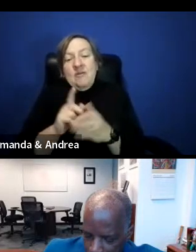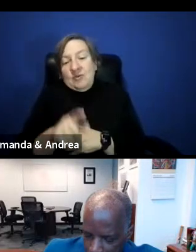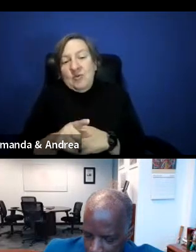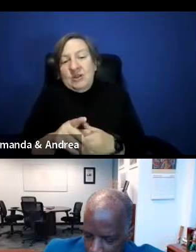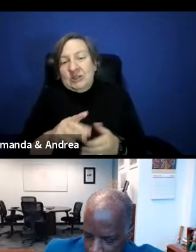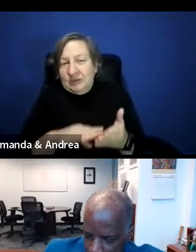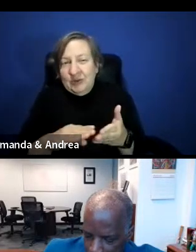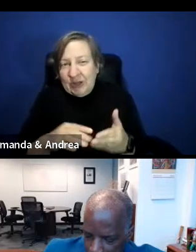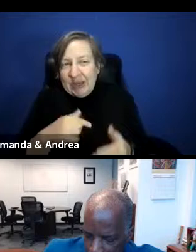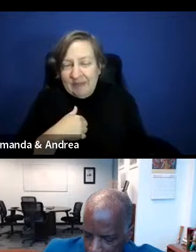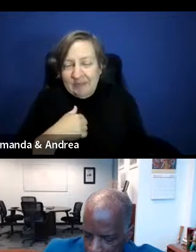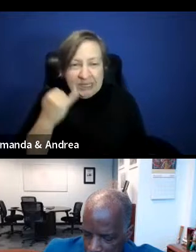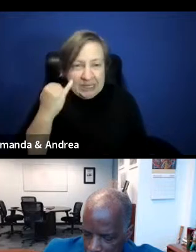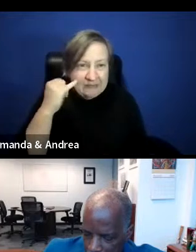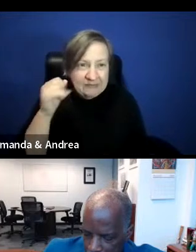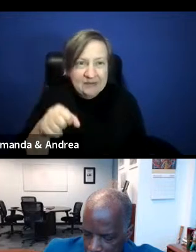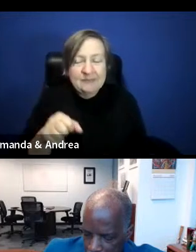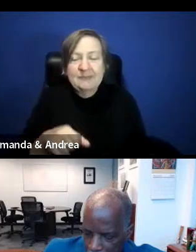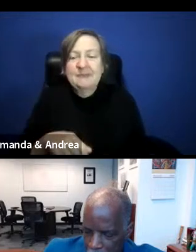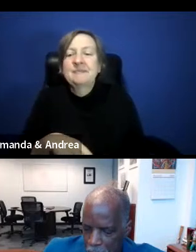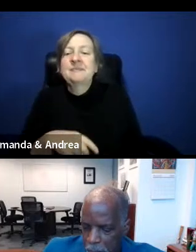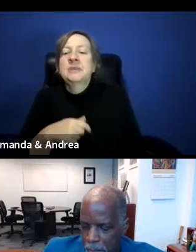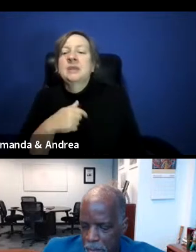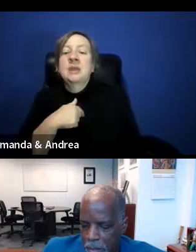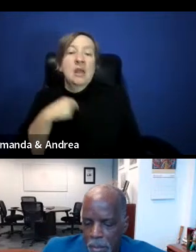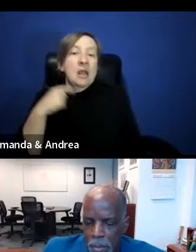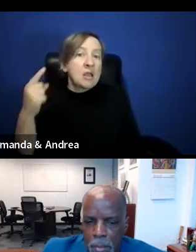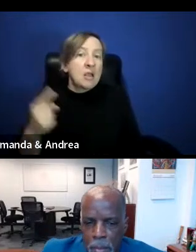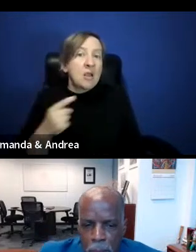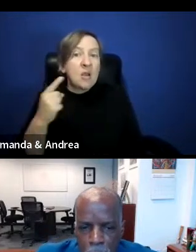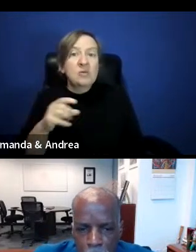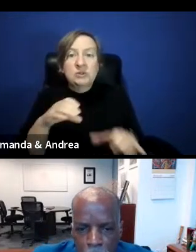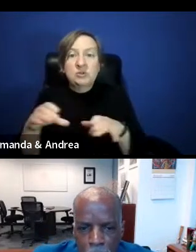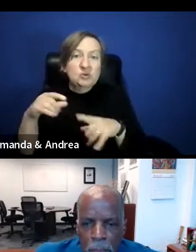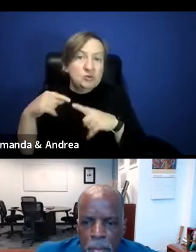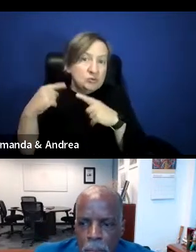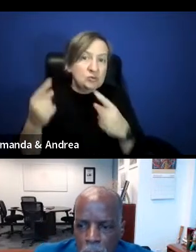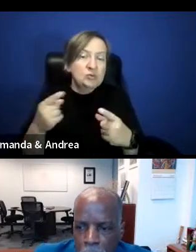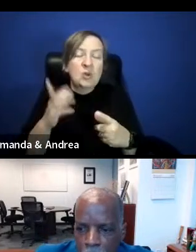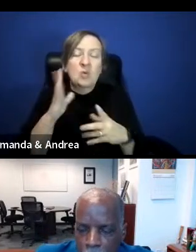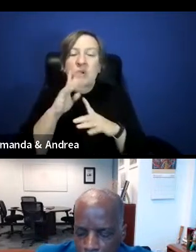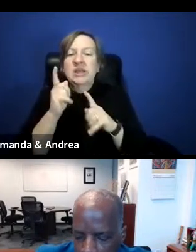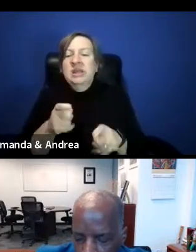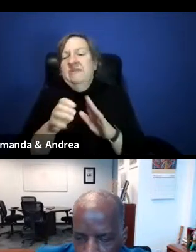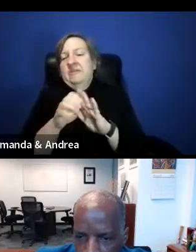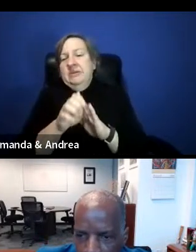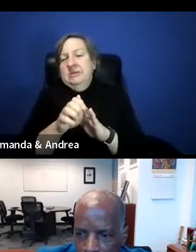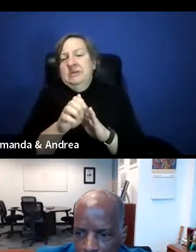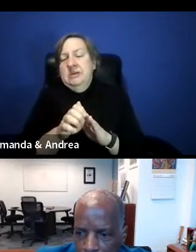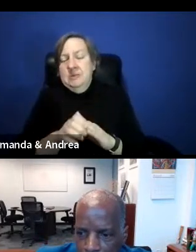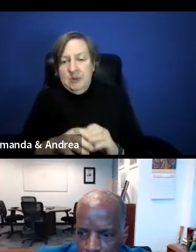am, the thing that I have always done, and I will give a prime example.